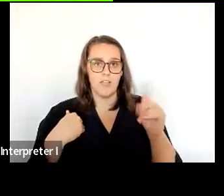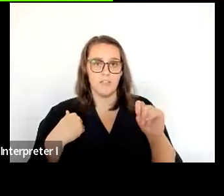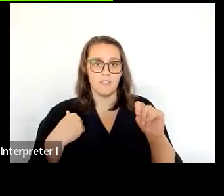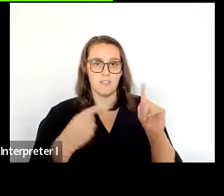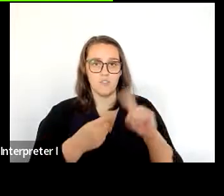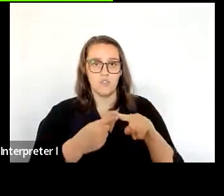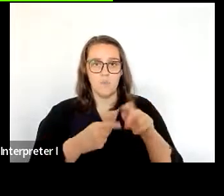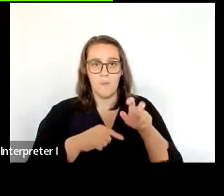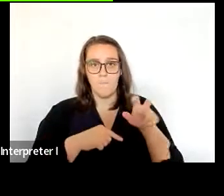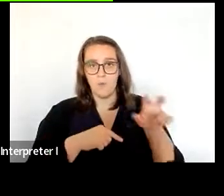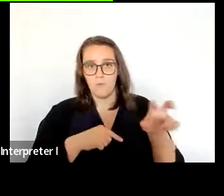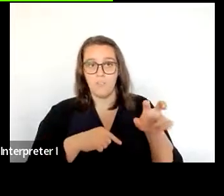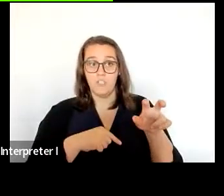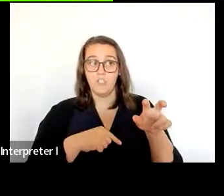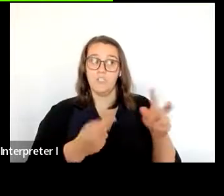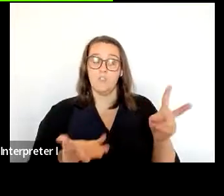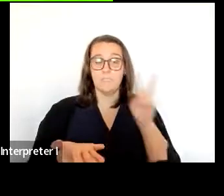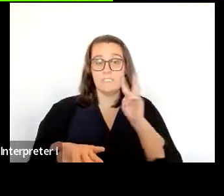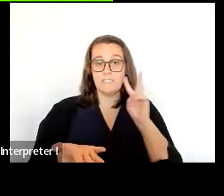The